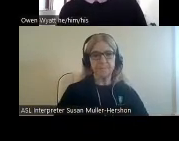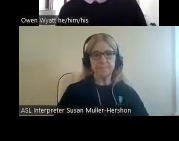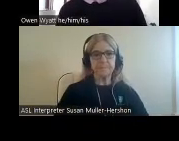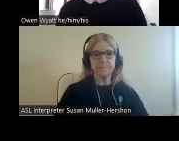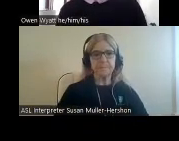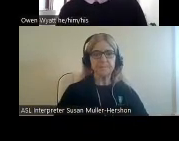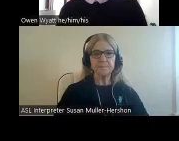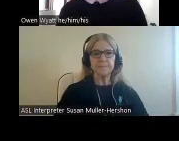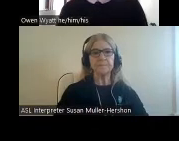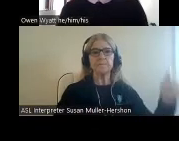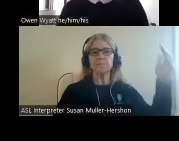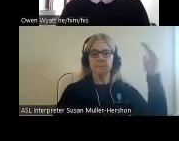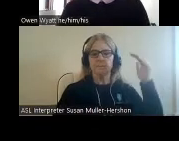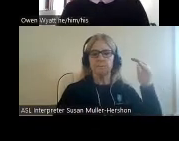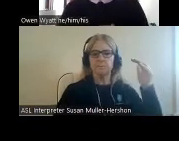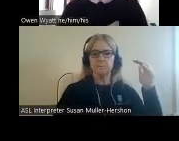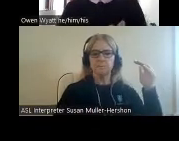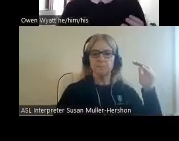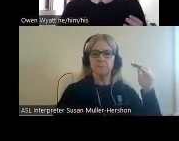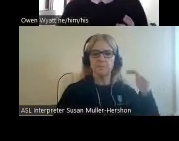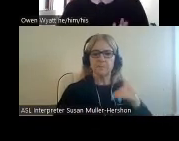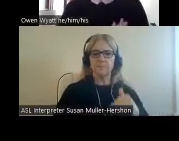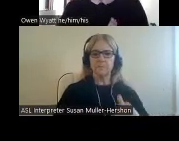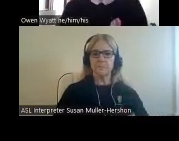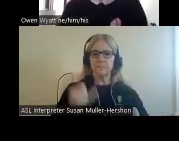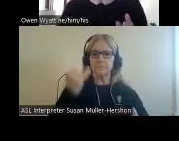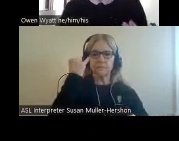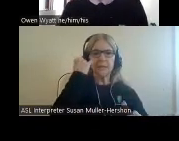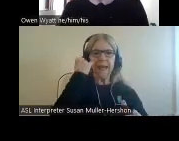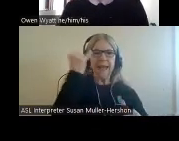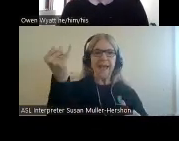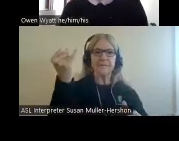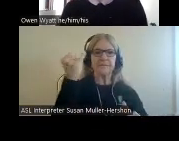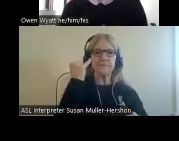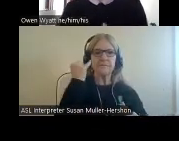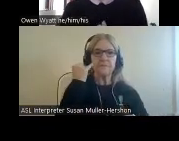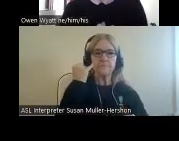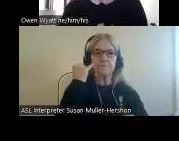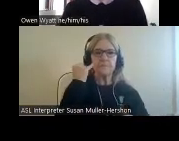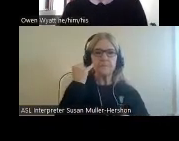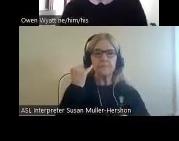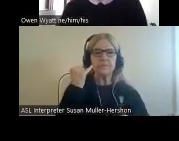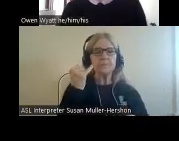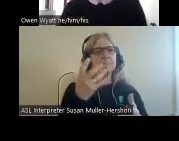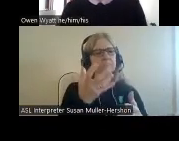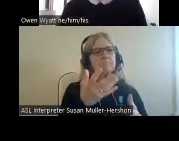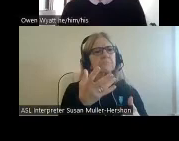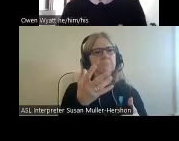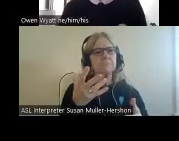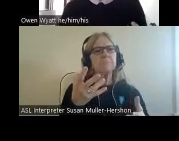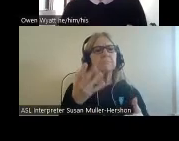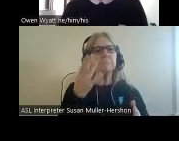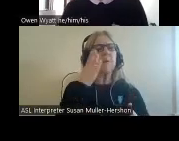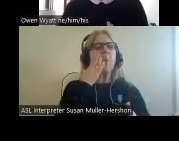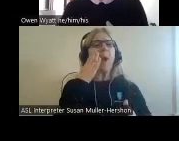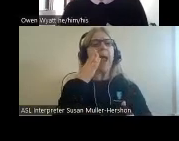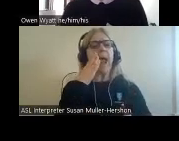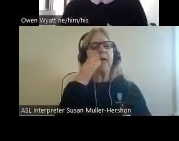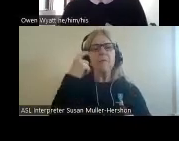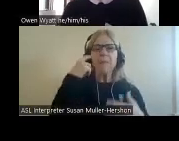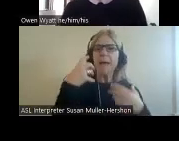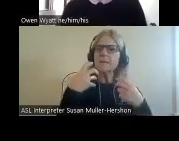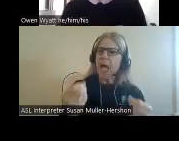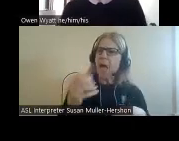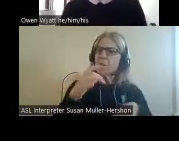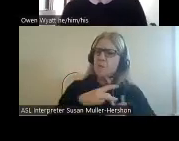Okay, so if there were ever a time to be aware of additional mental health resources and tools that